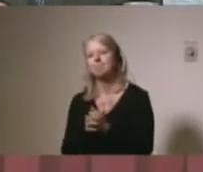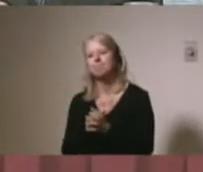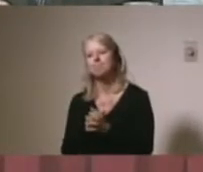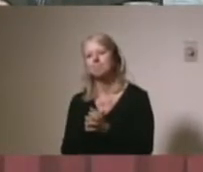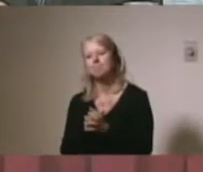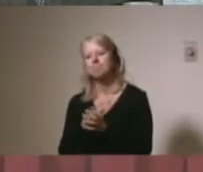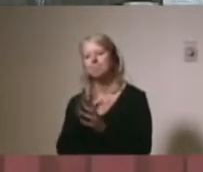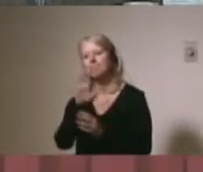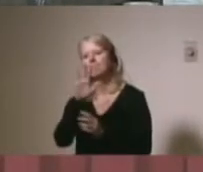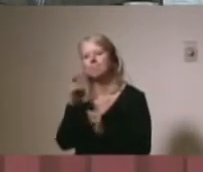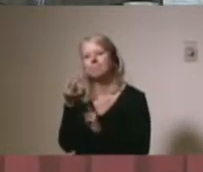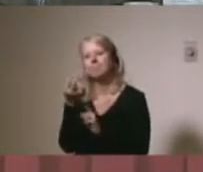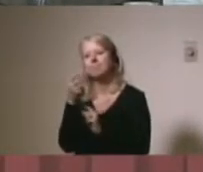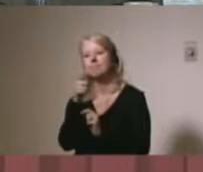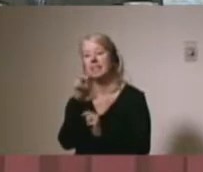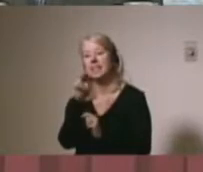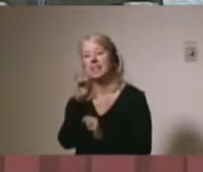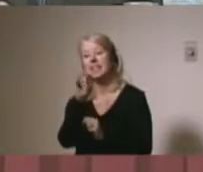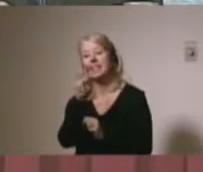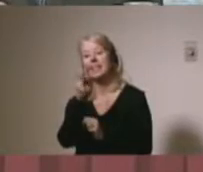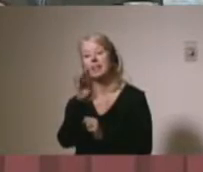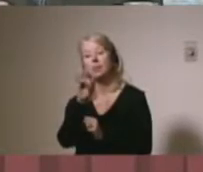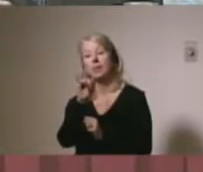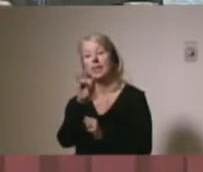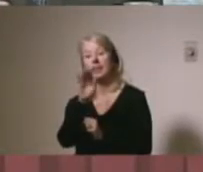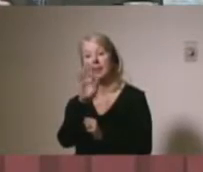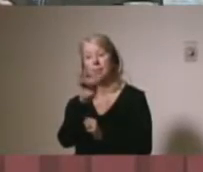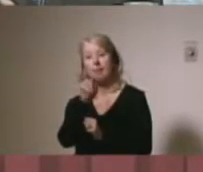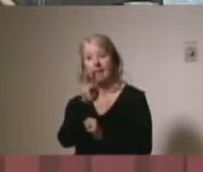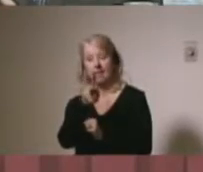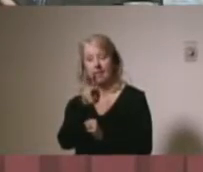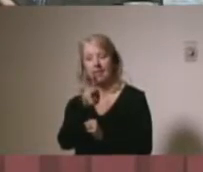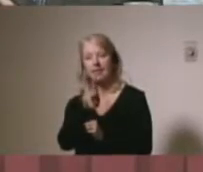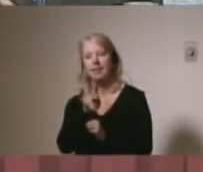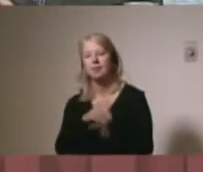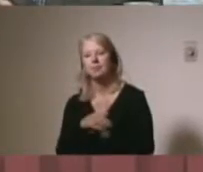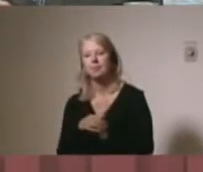that Kiwi Bank